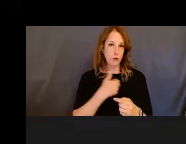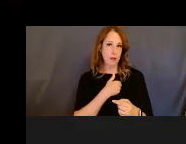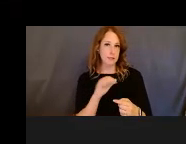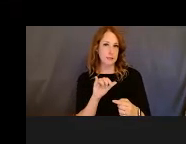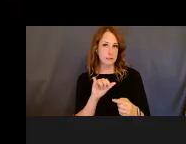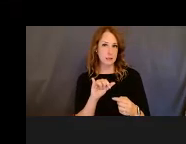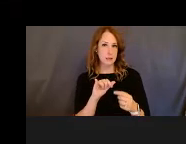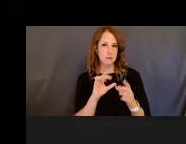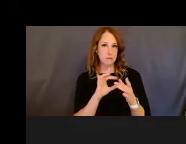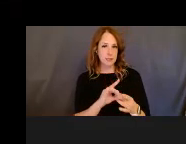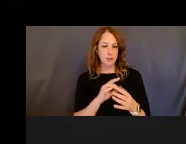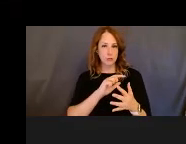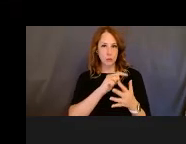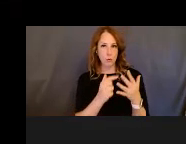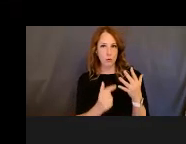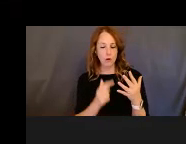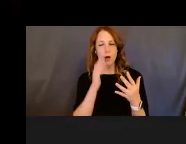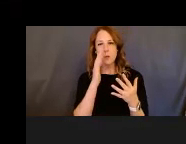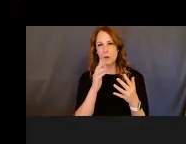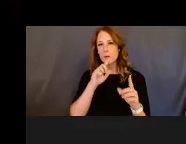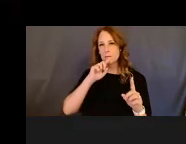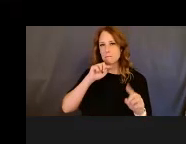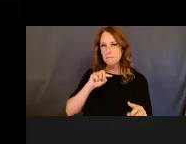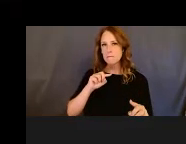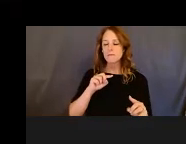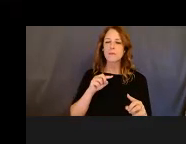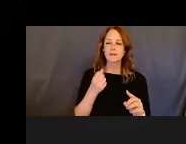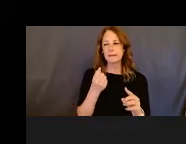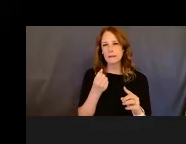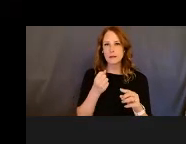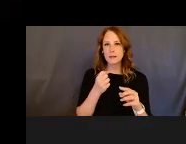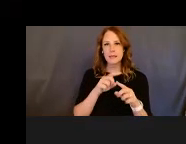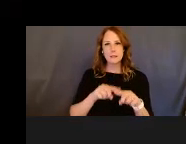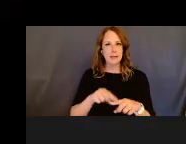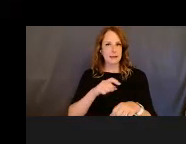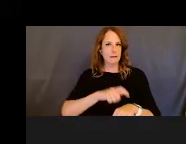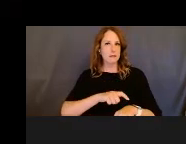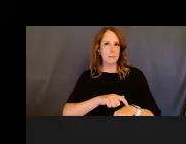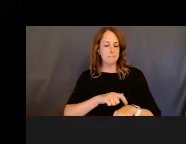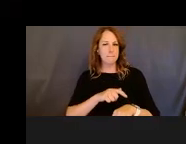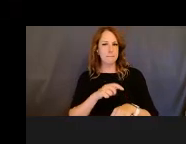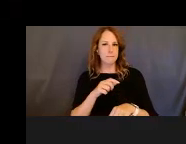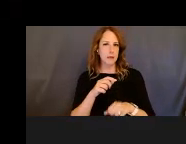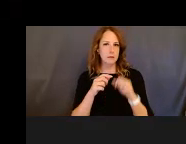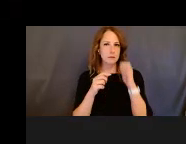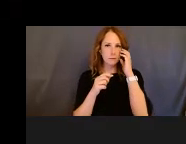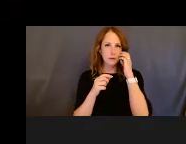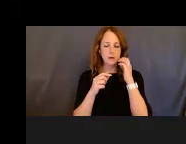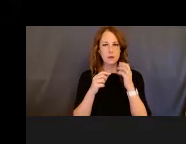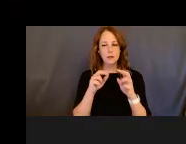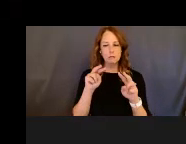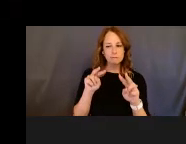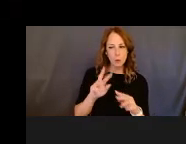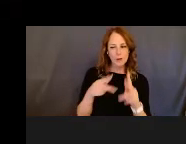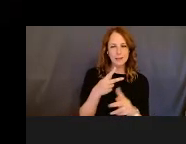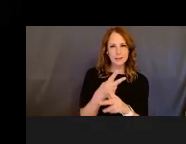protocol, we will loop back to, being mindful of time and being mindful of what types of questions are